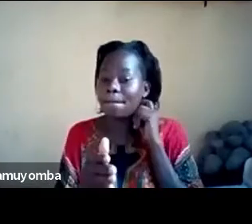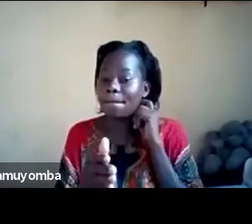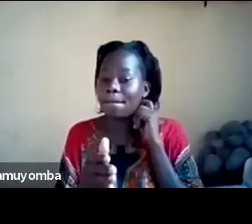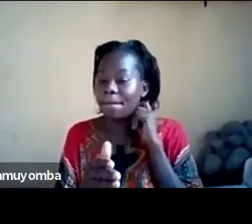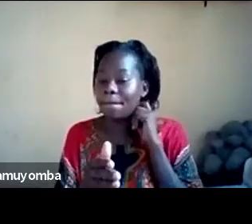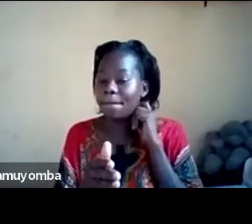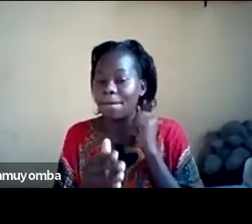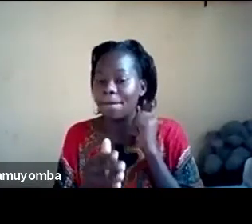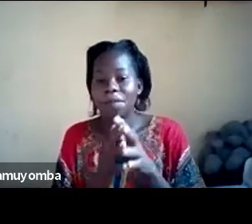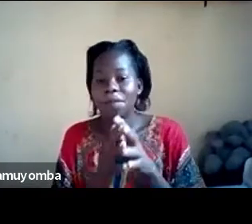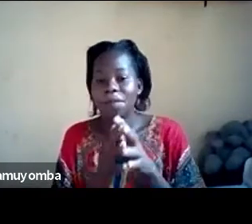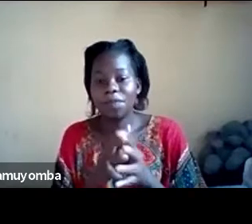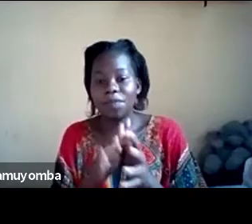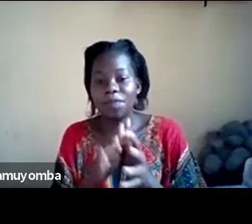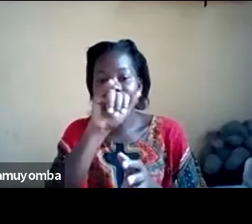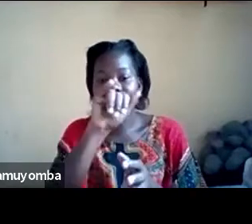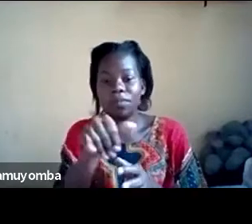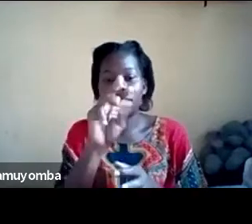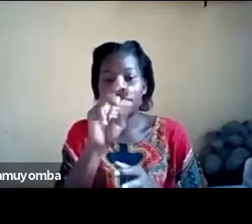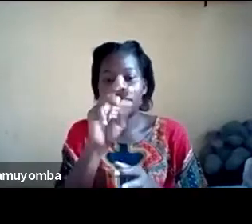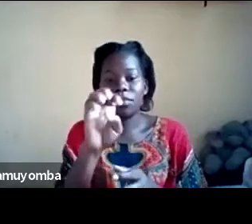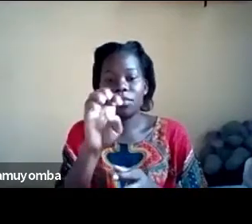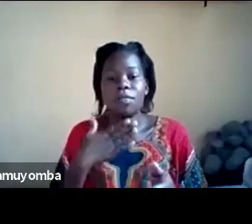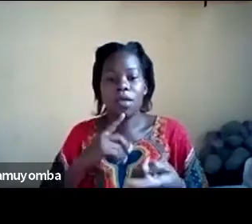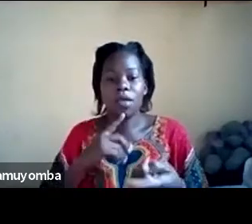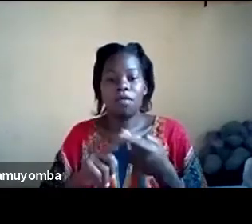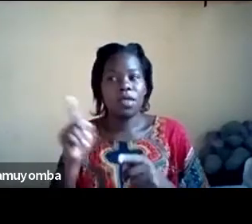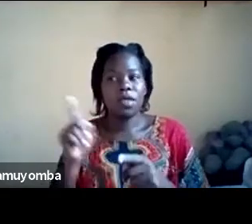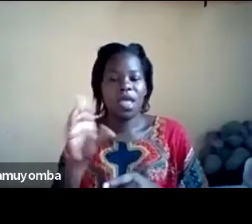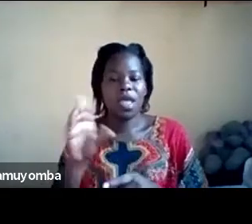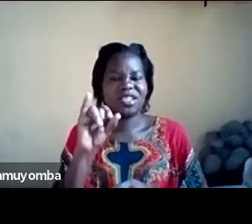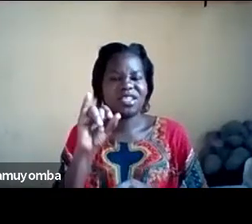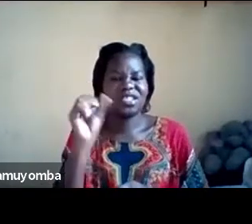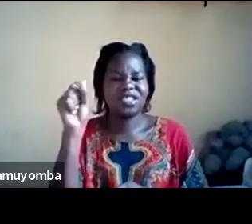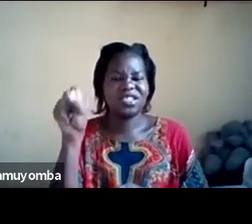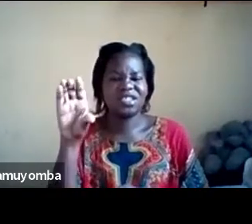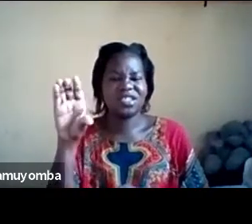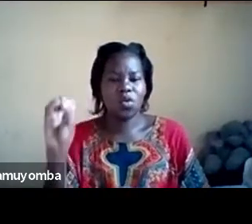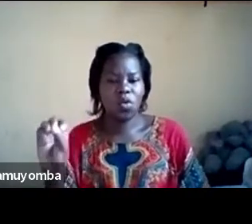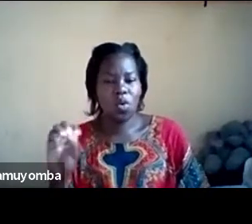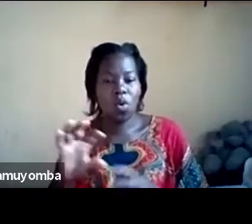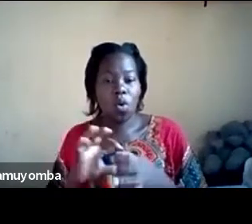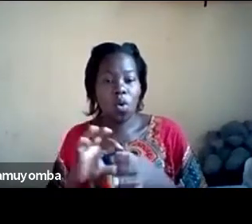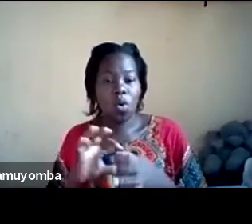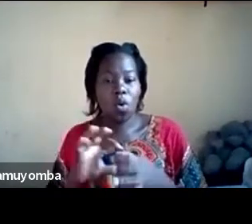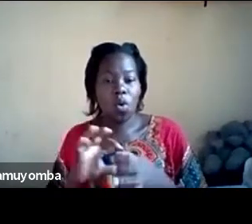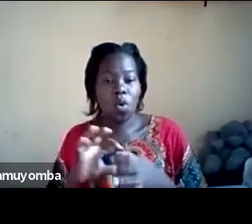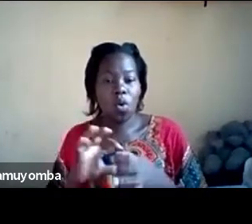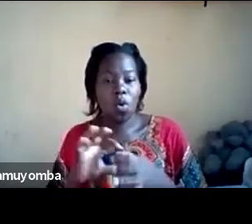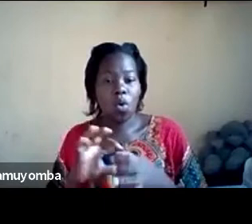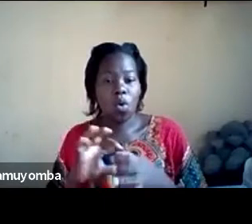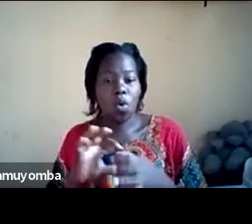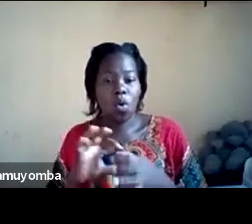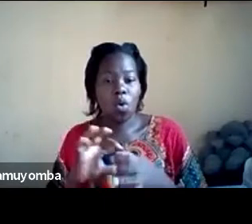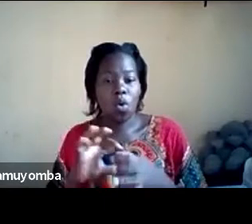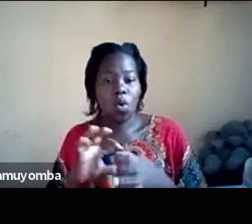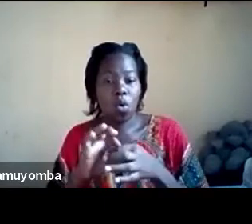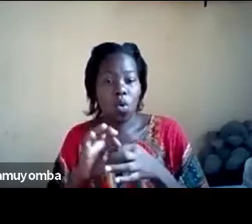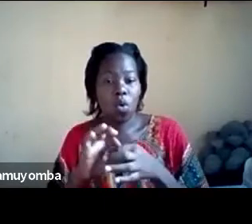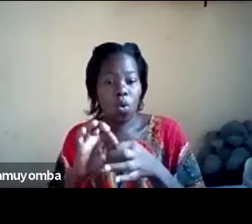James, also my colleague at Cisco, the coordinator there, on how to, for the youth that